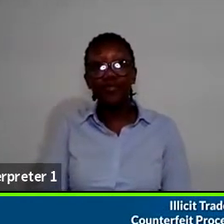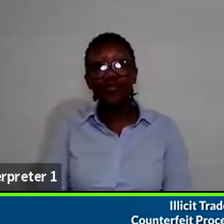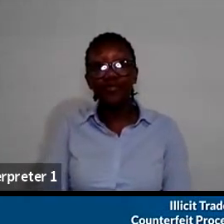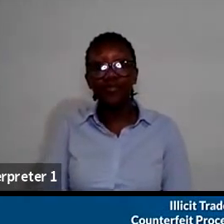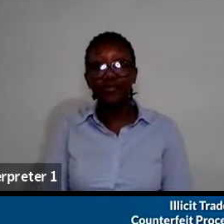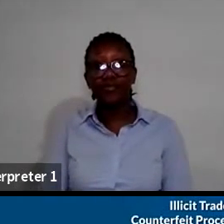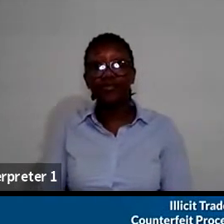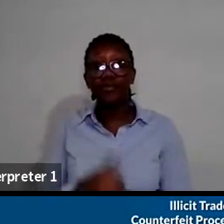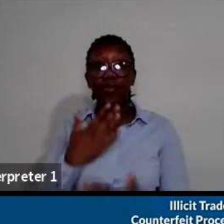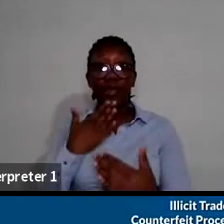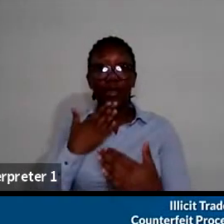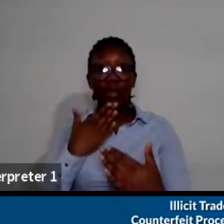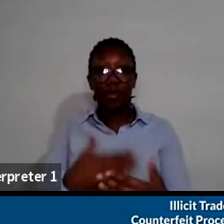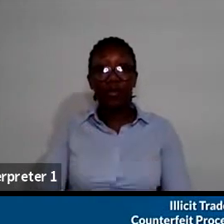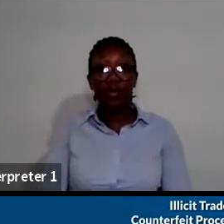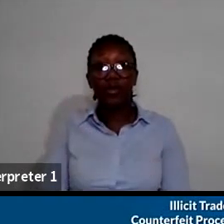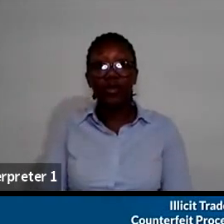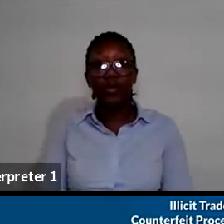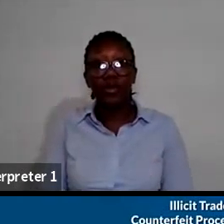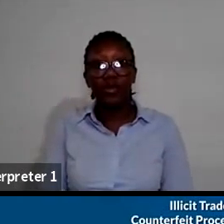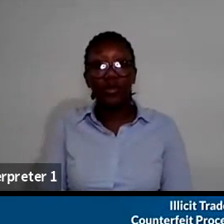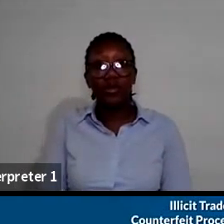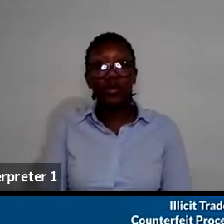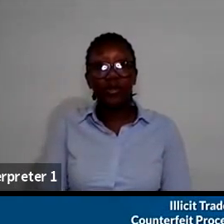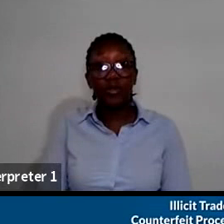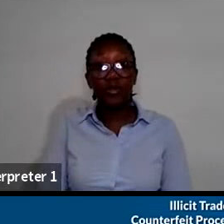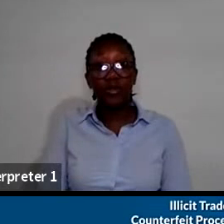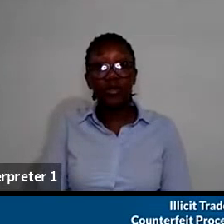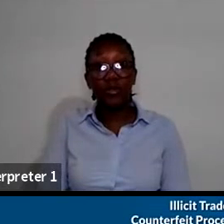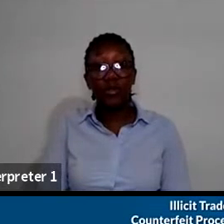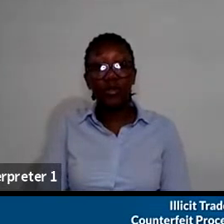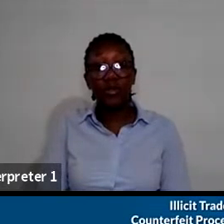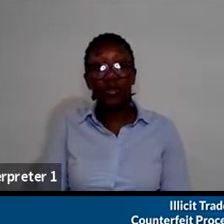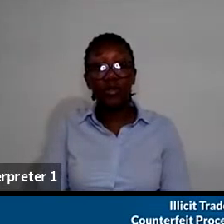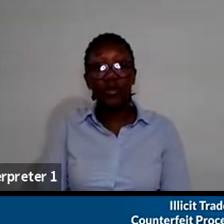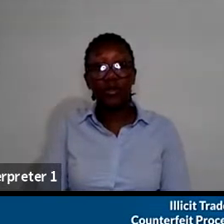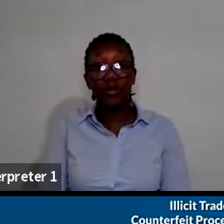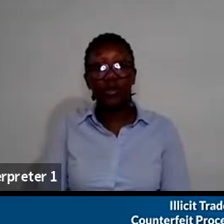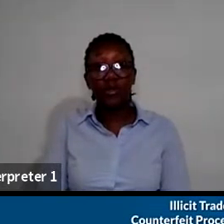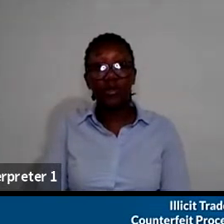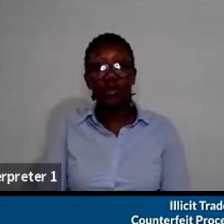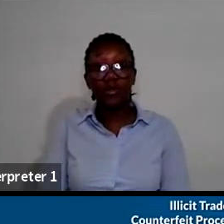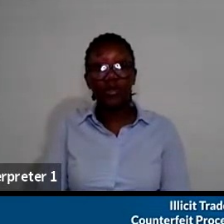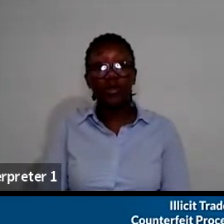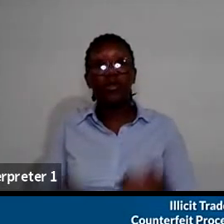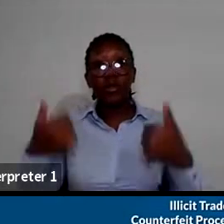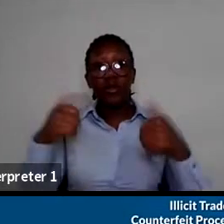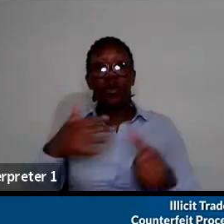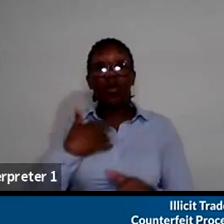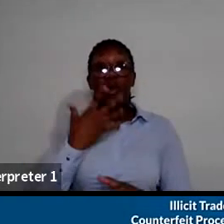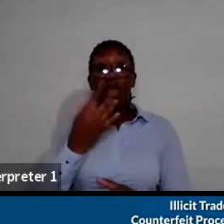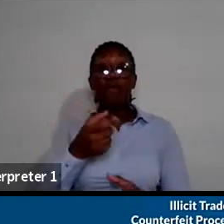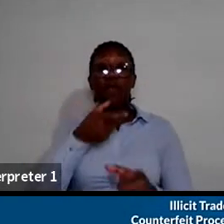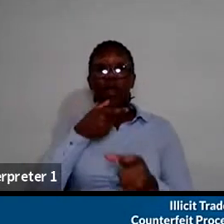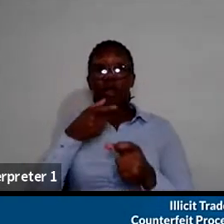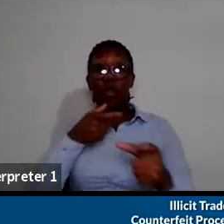Thank you very much, Kumaran Motley. There is a comment from Azam